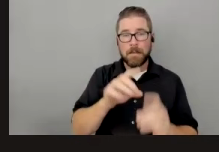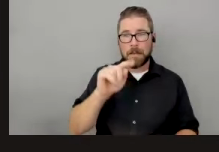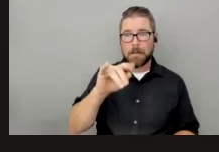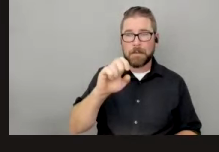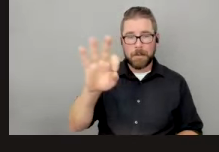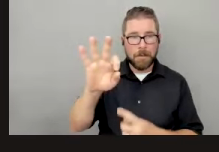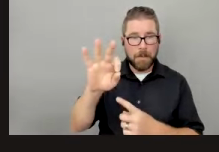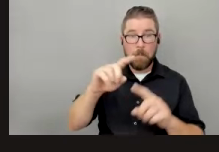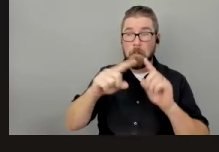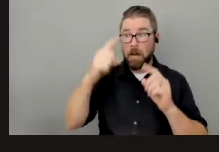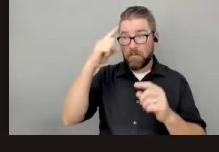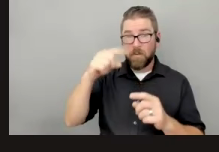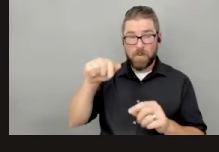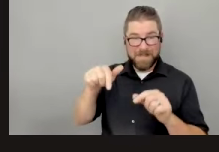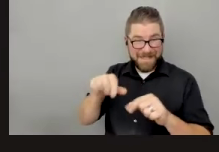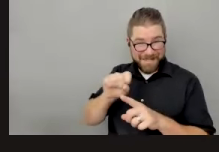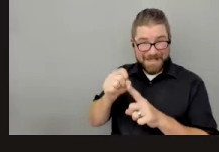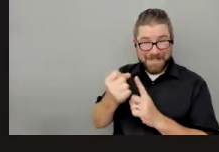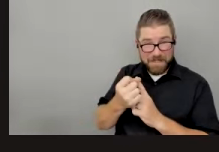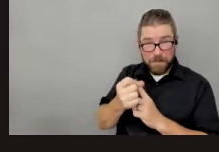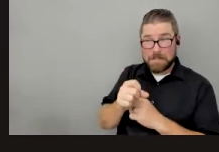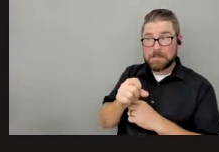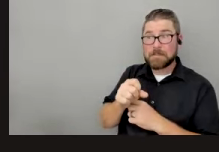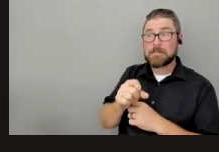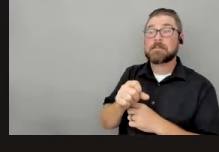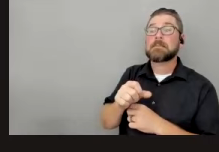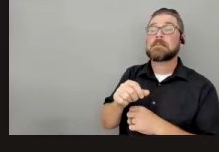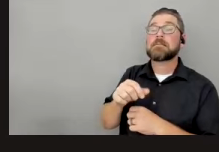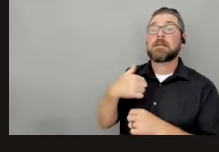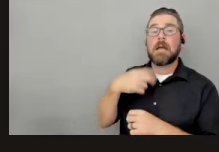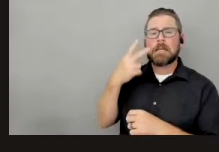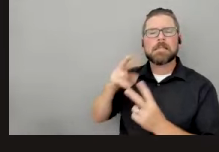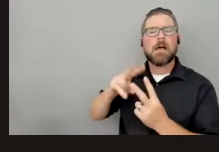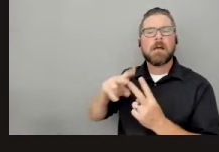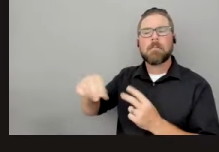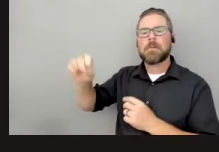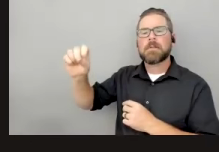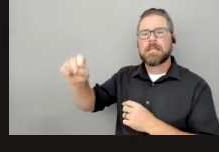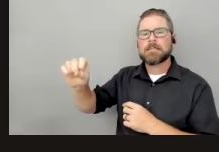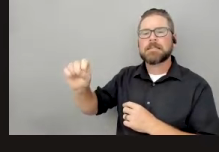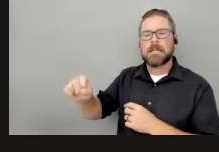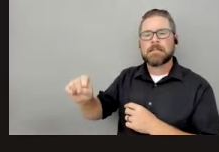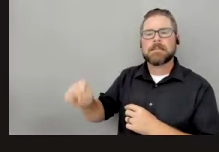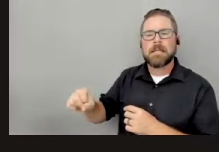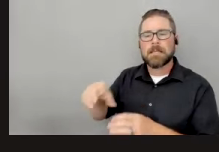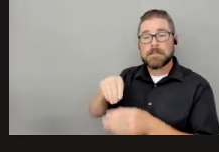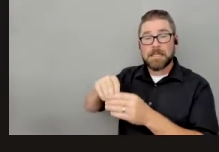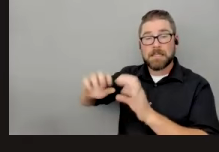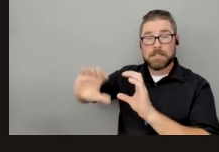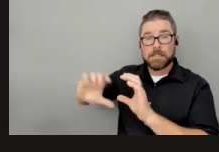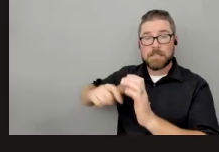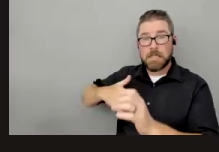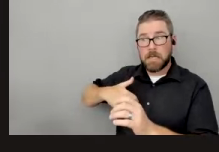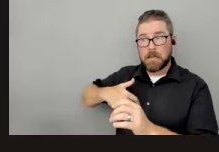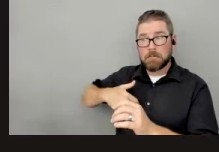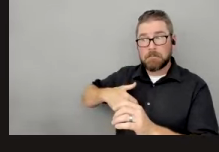or this case study, it is, I saw a couple of yeses in the chat. But